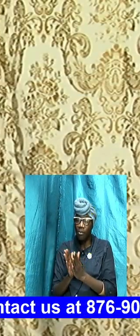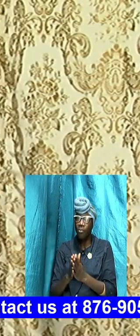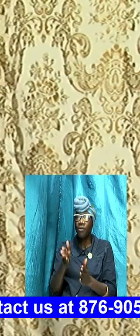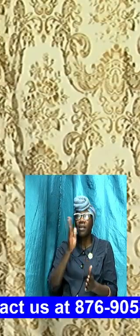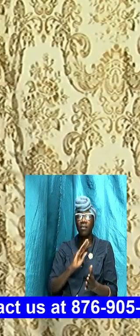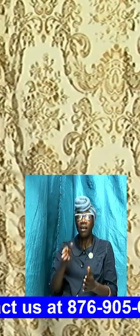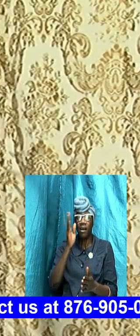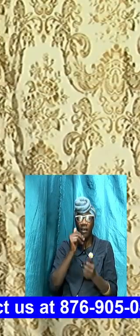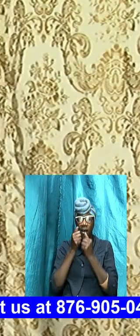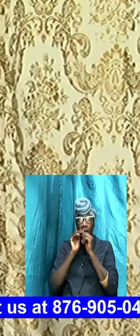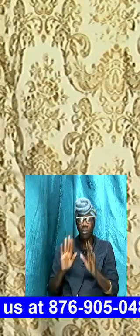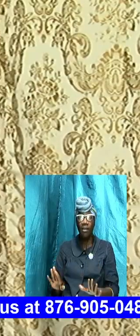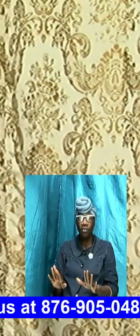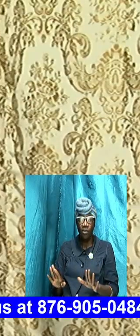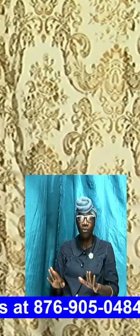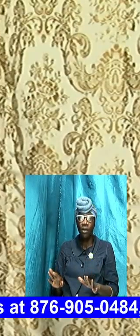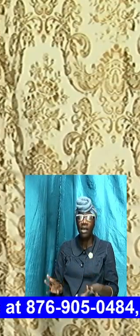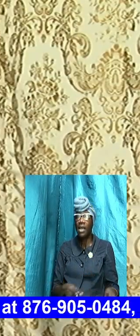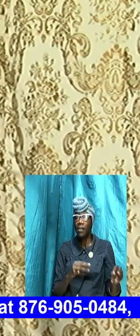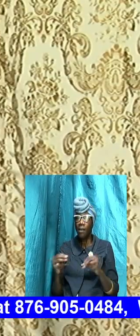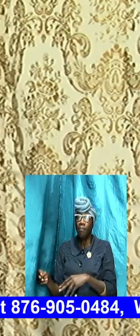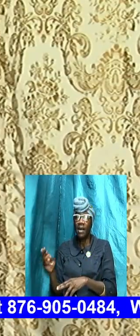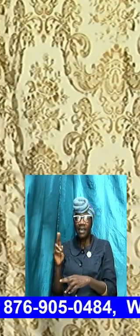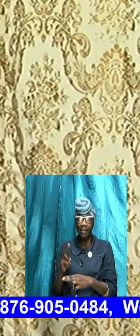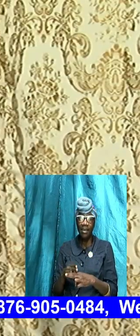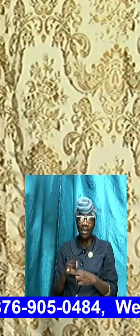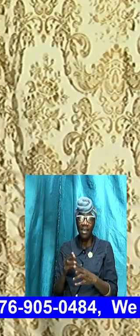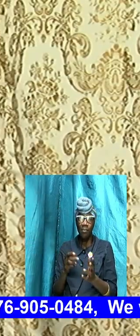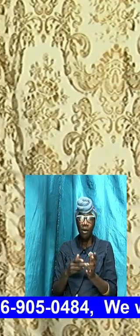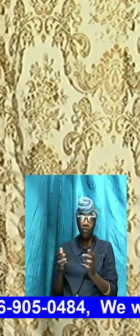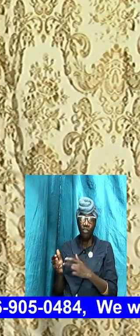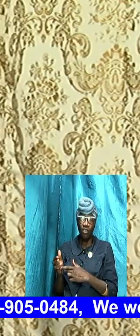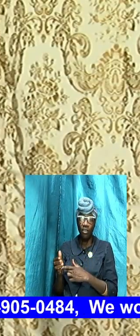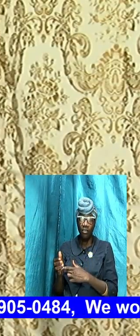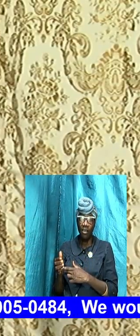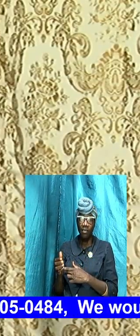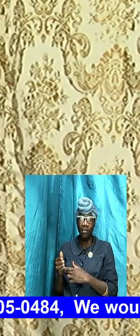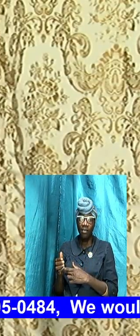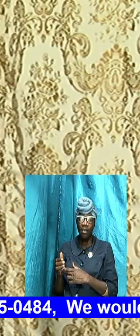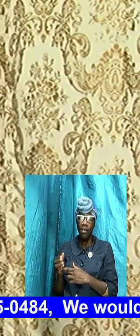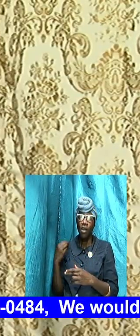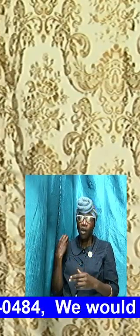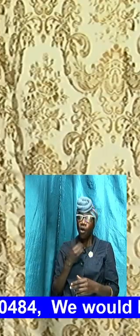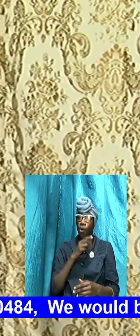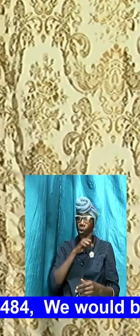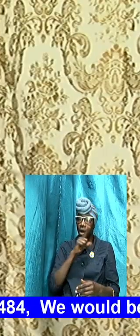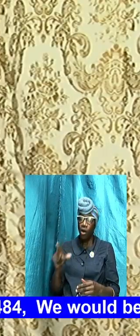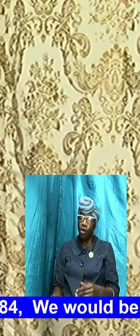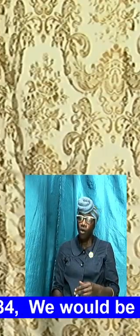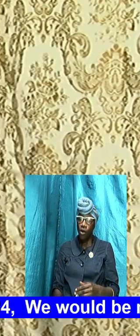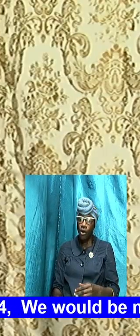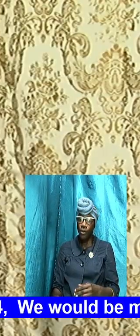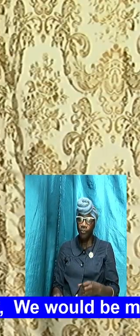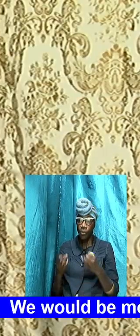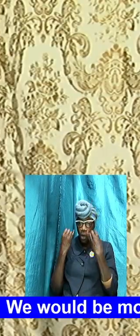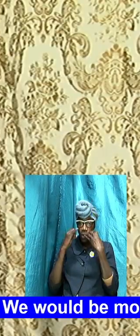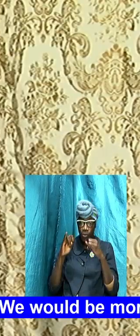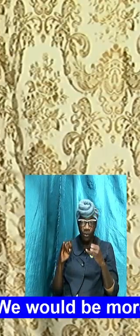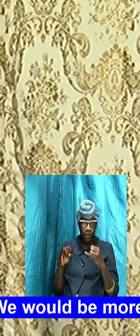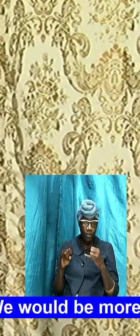God. God richly bless you in the mighty name of Jesus, our Lord. Praise God. By way of announcement,